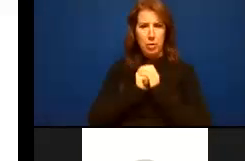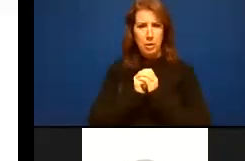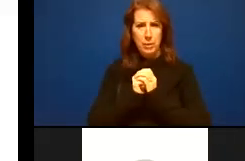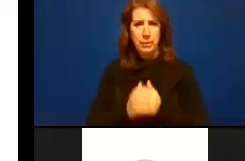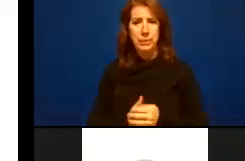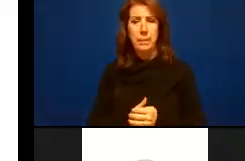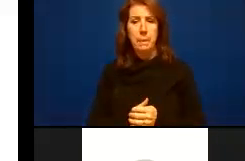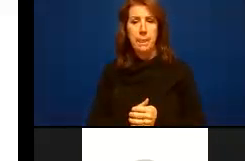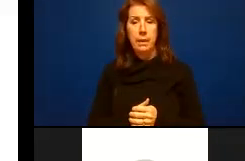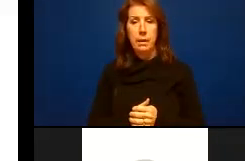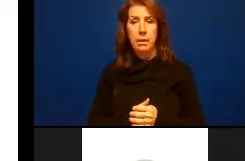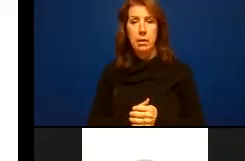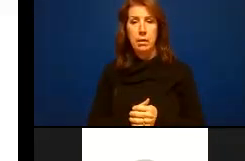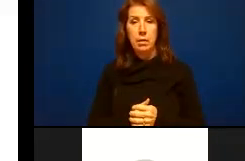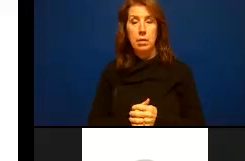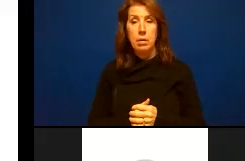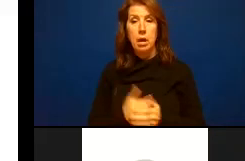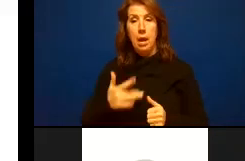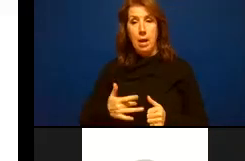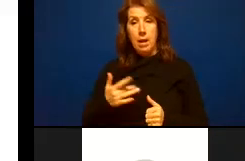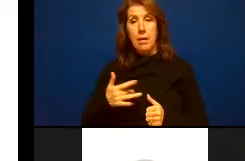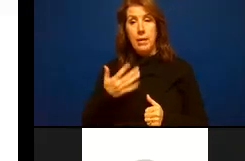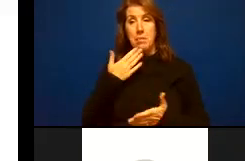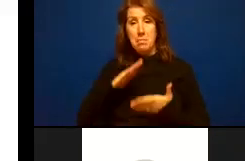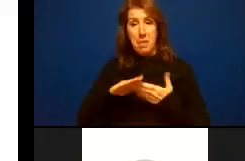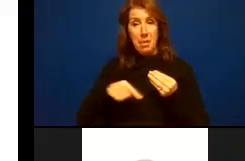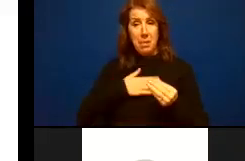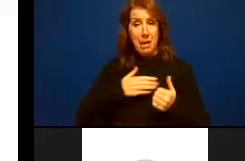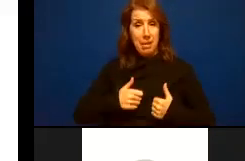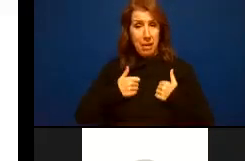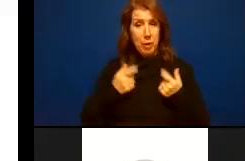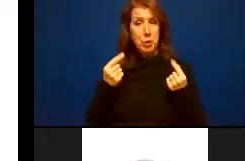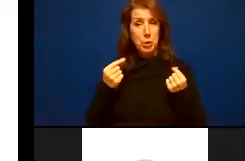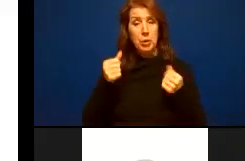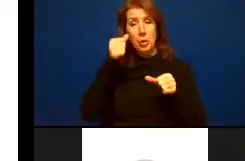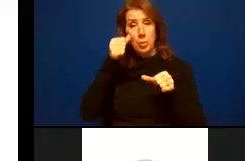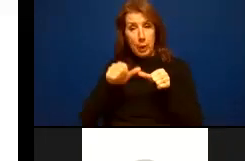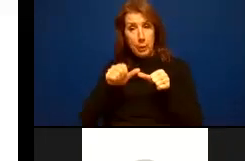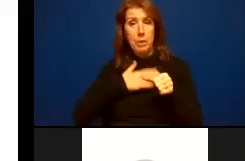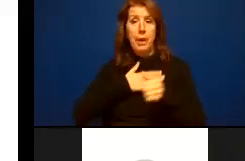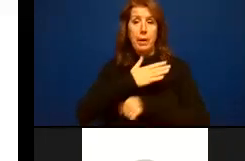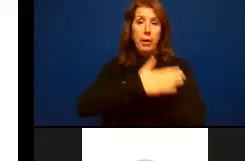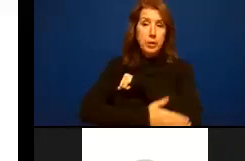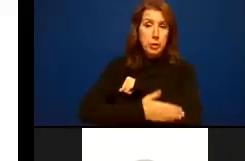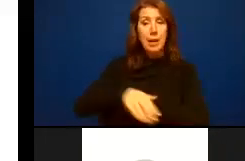life. When I feel bad about my life, I name my country, sing the gospel,